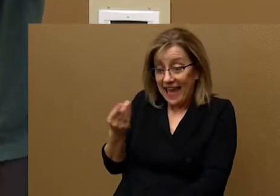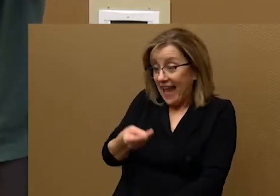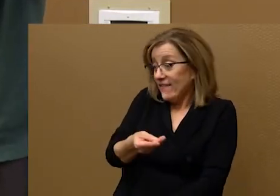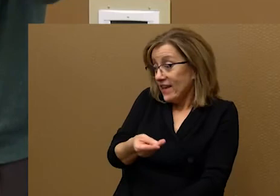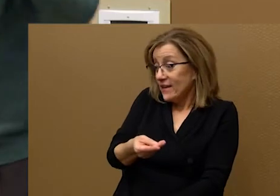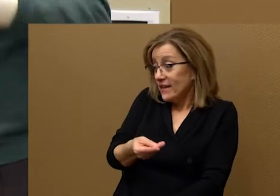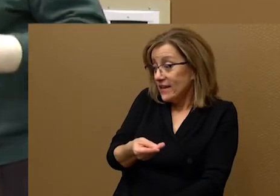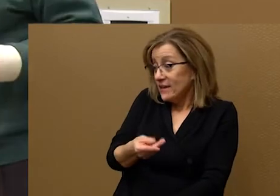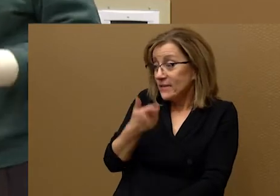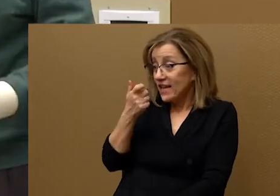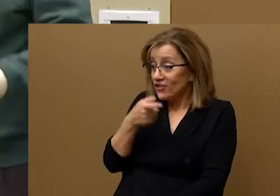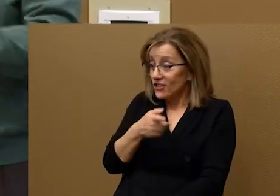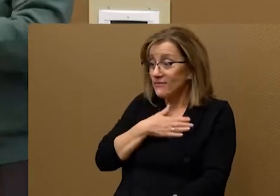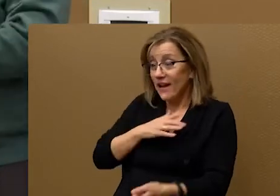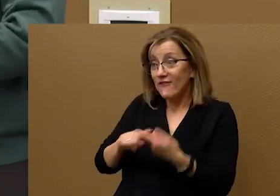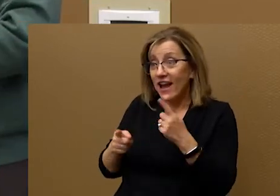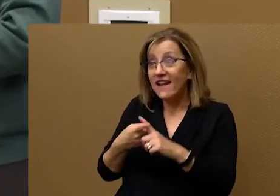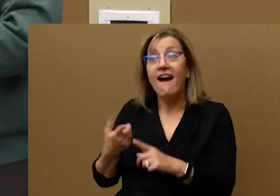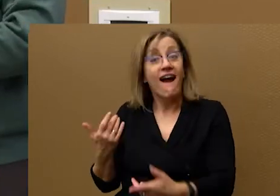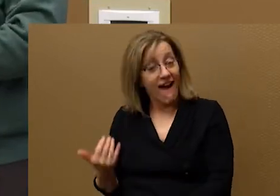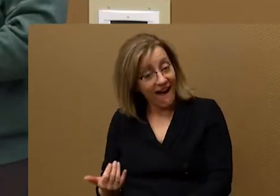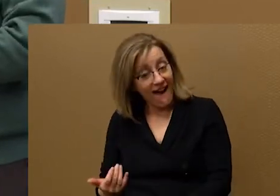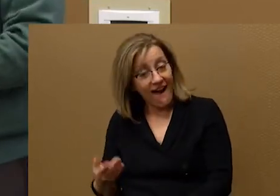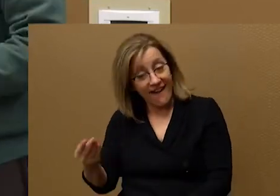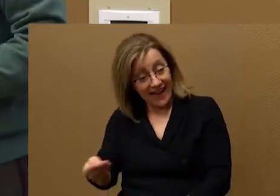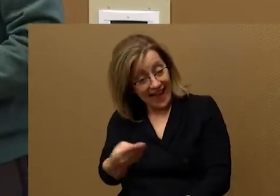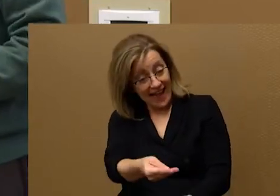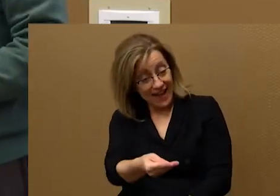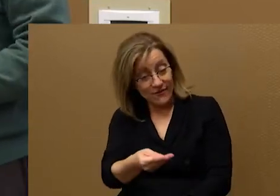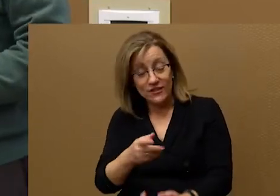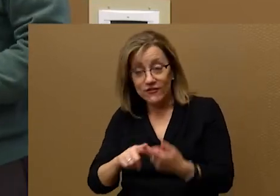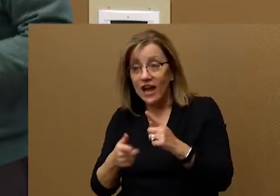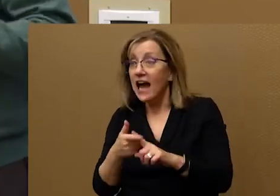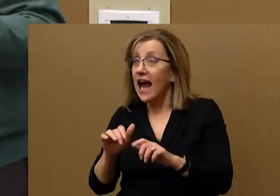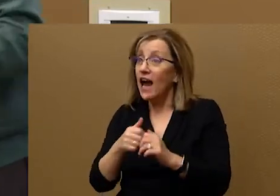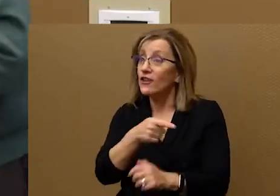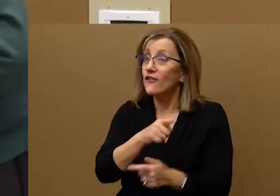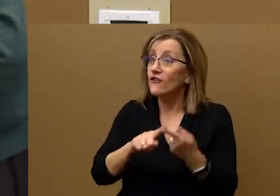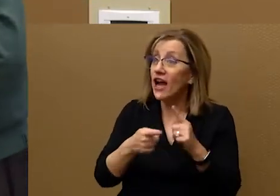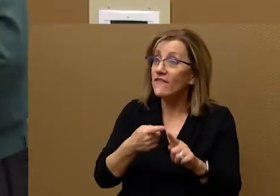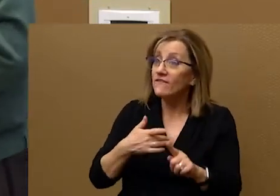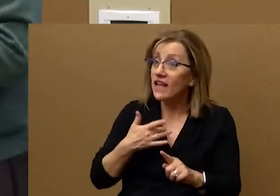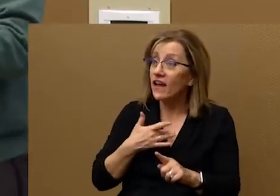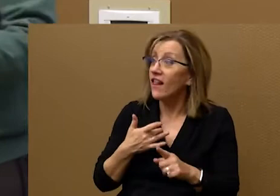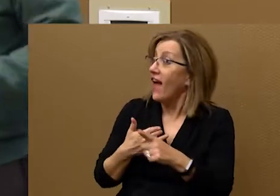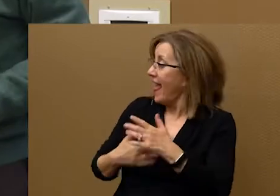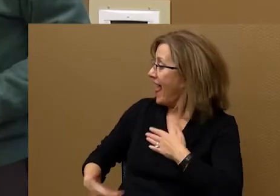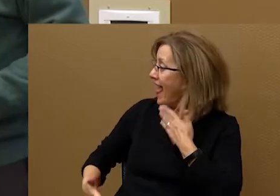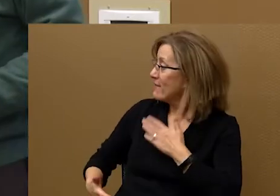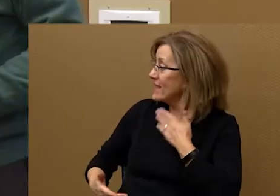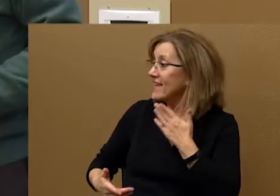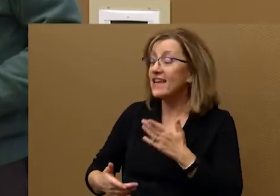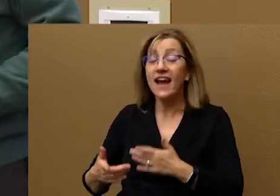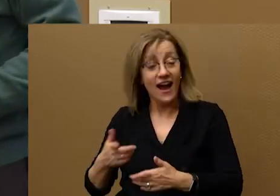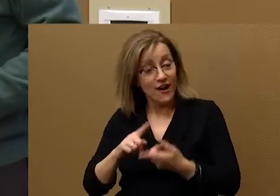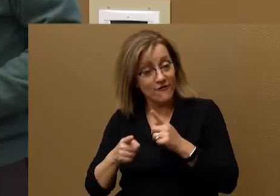because she's my friend. You gave it to her. She's your friend. And how did she feel? Happy. She felt happy. And how did you feel?